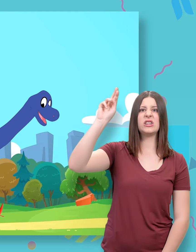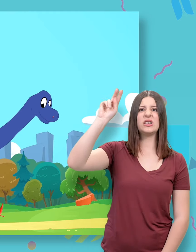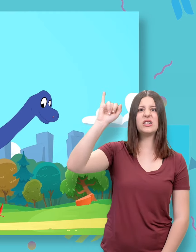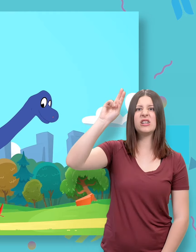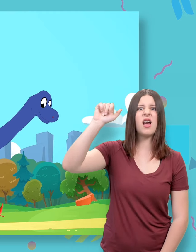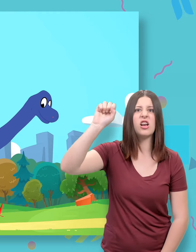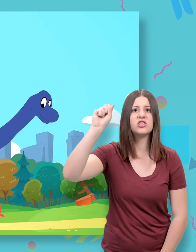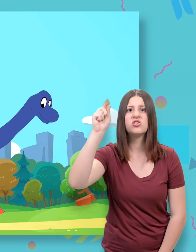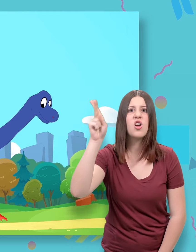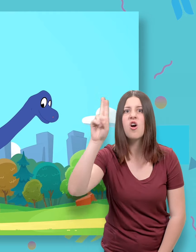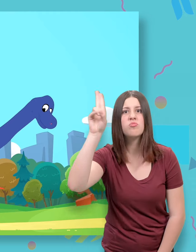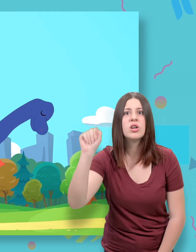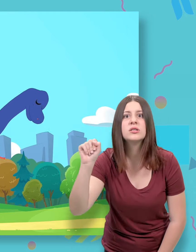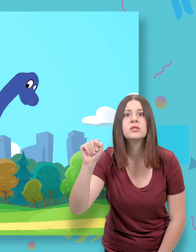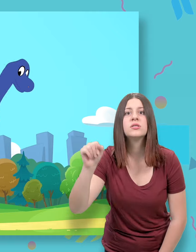Argentinosaurus.